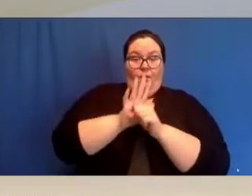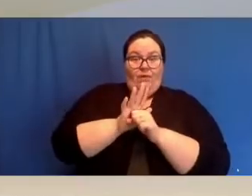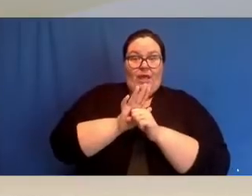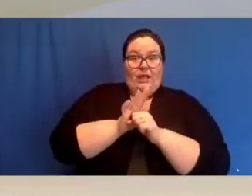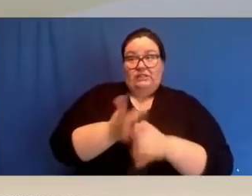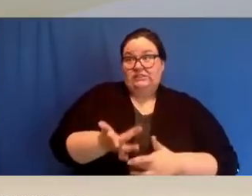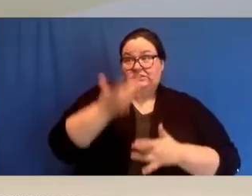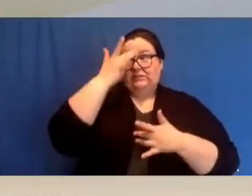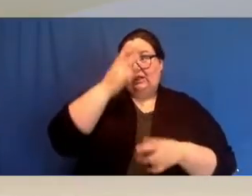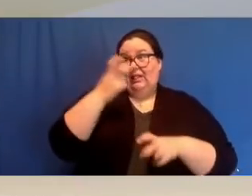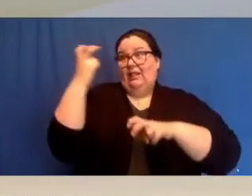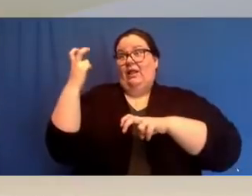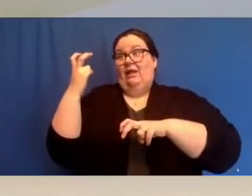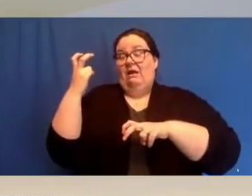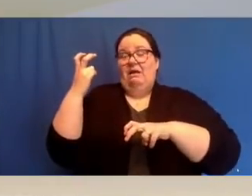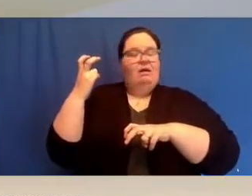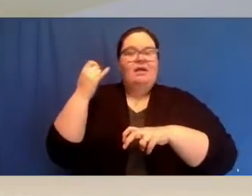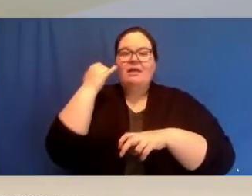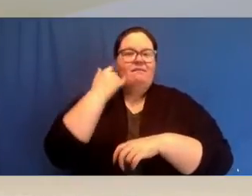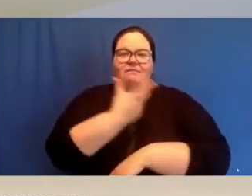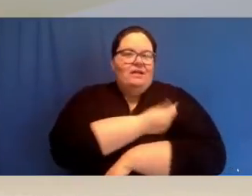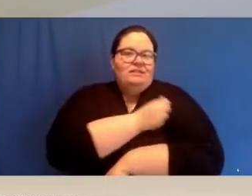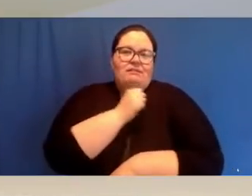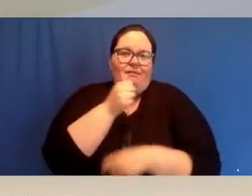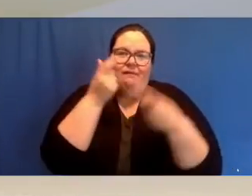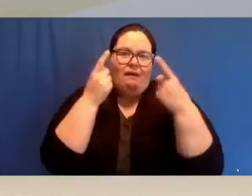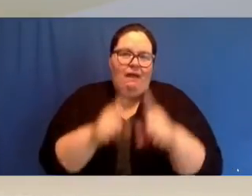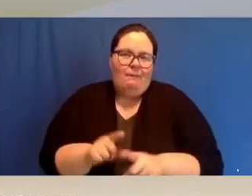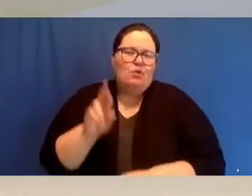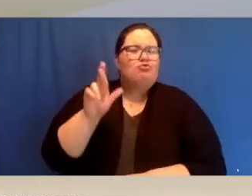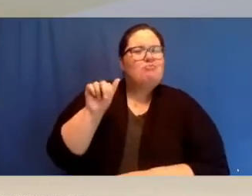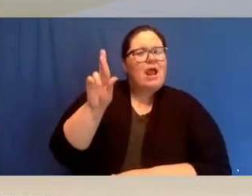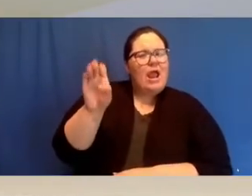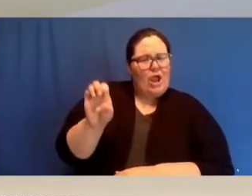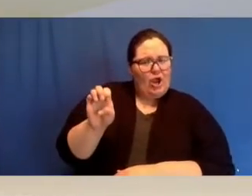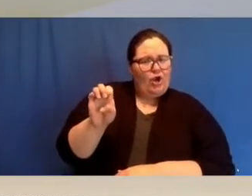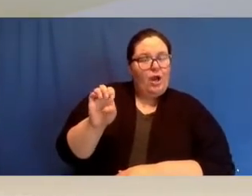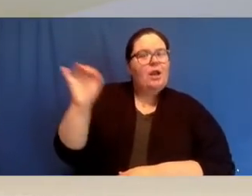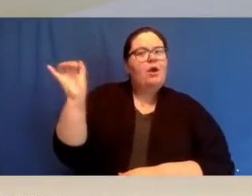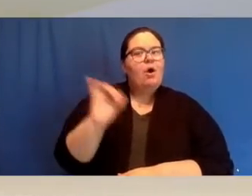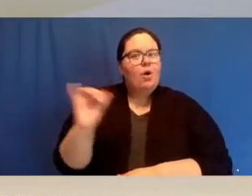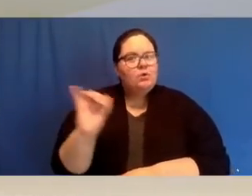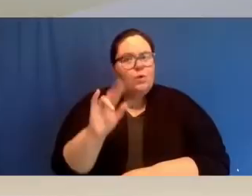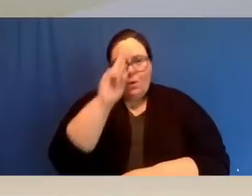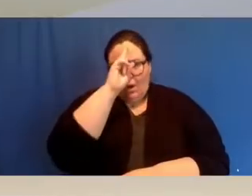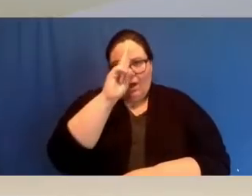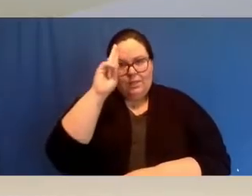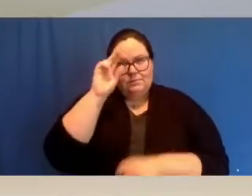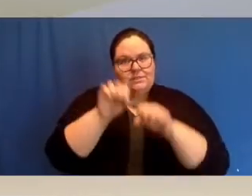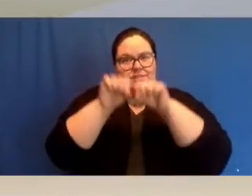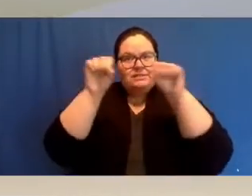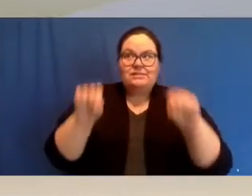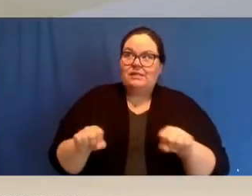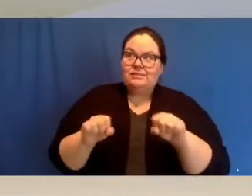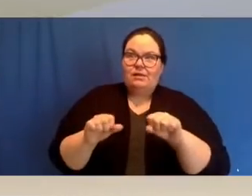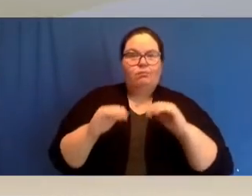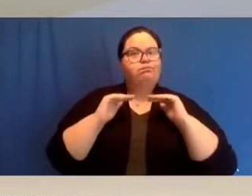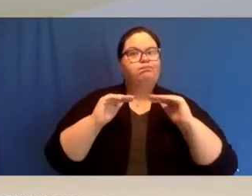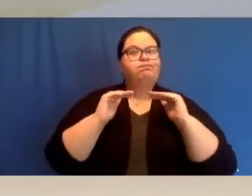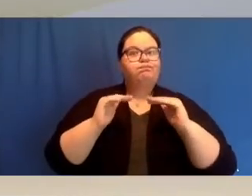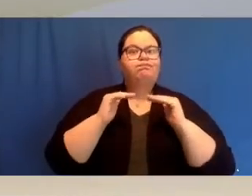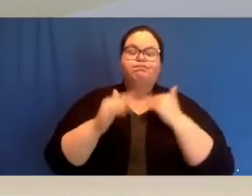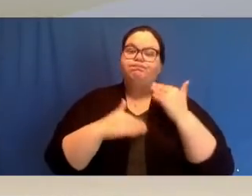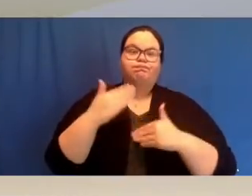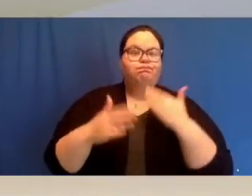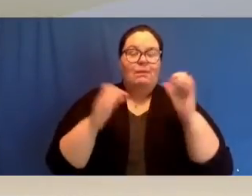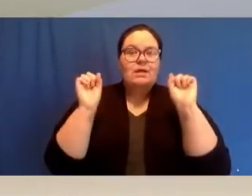hospitalizations, and helps hopefully to reduce the spread of this variant. We need to do everything